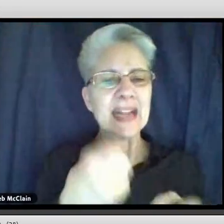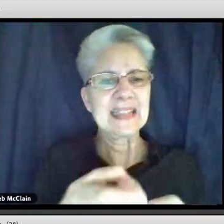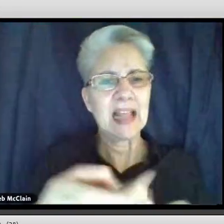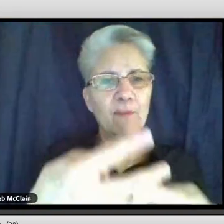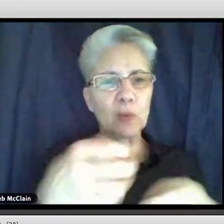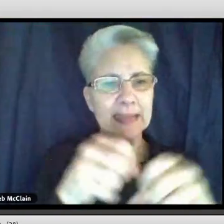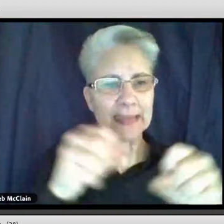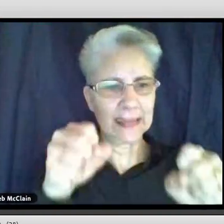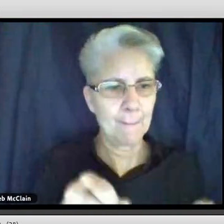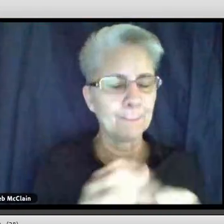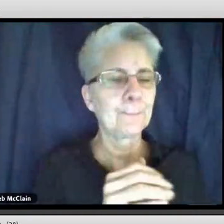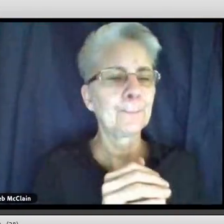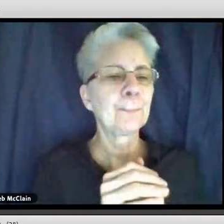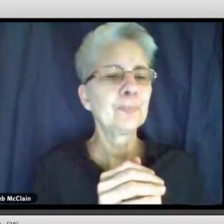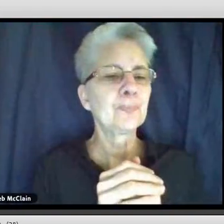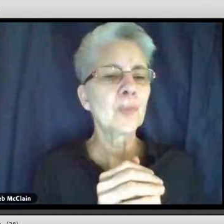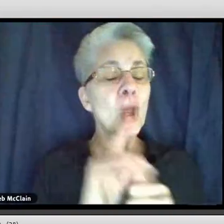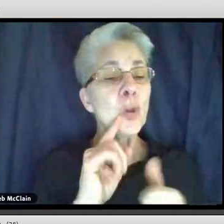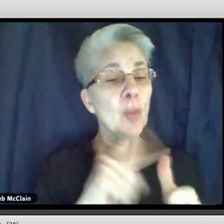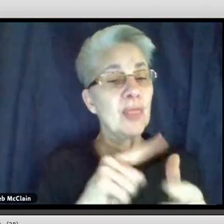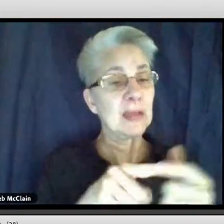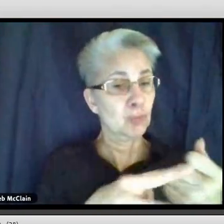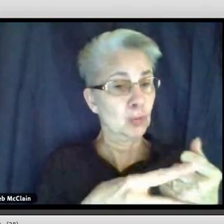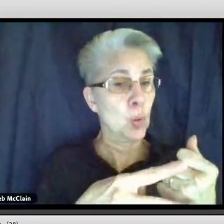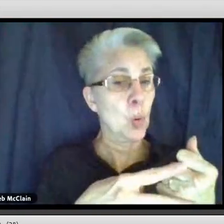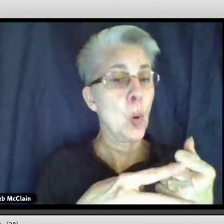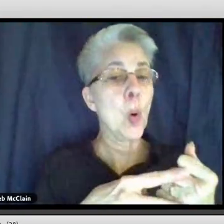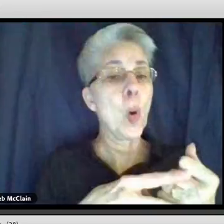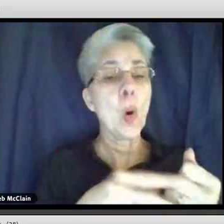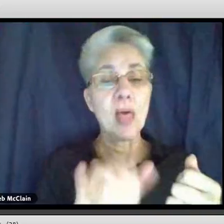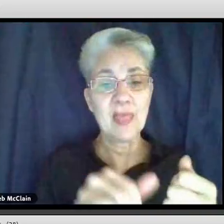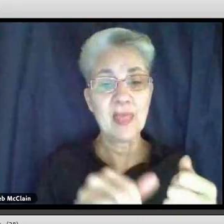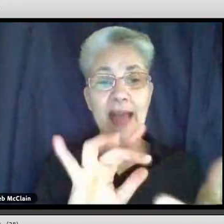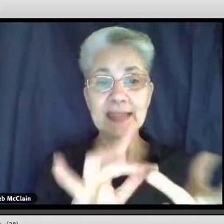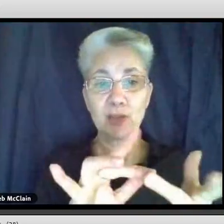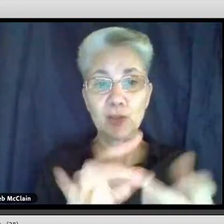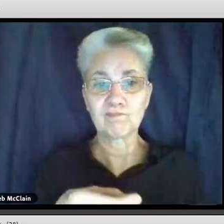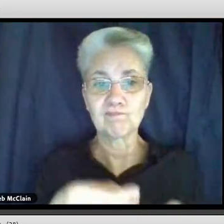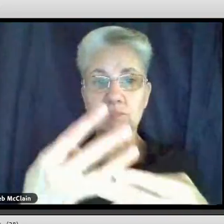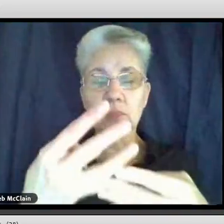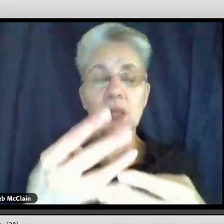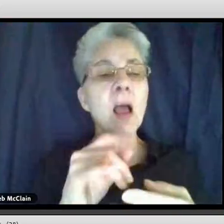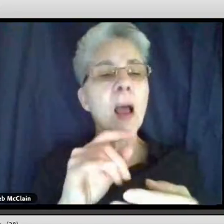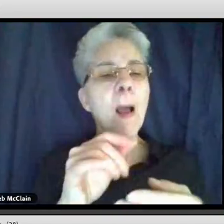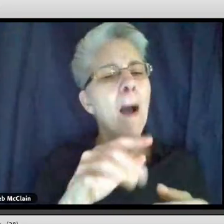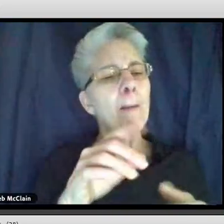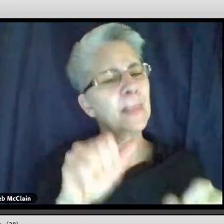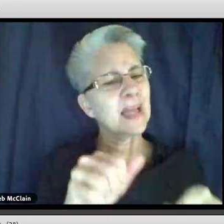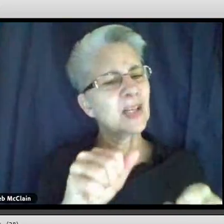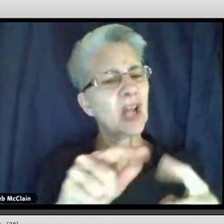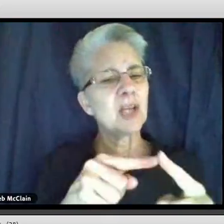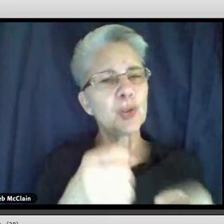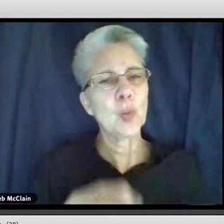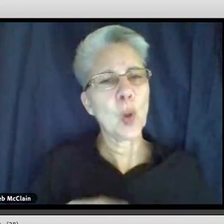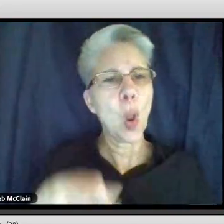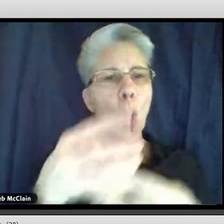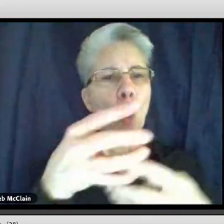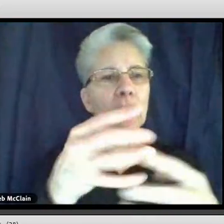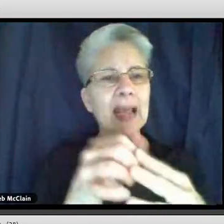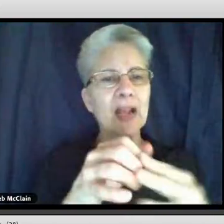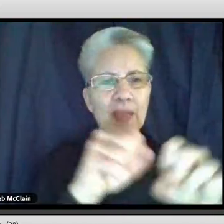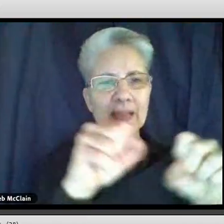system. You would then store the digital object and metadata potentially only until you load them into the delivery